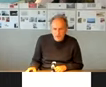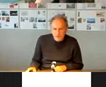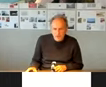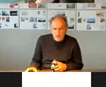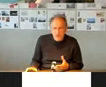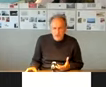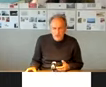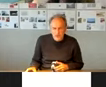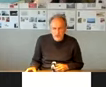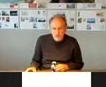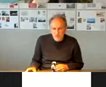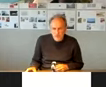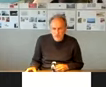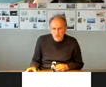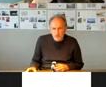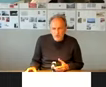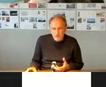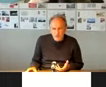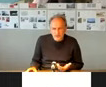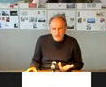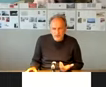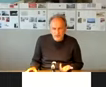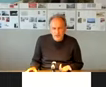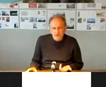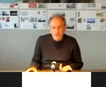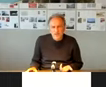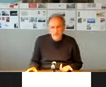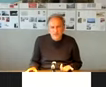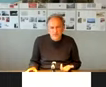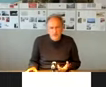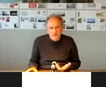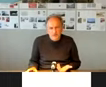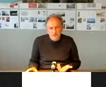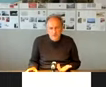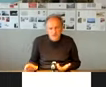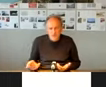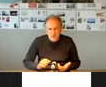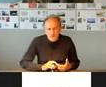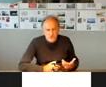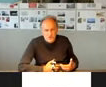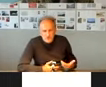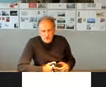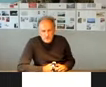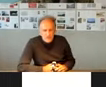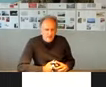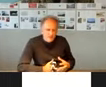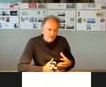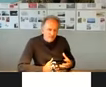very colorful. We also use the concept of movement to create